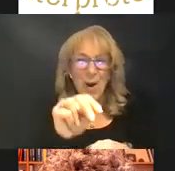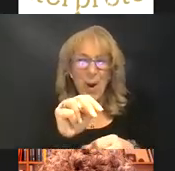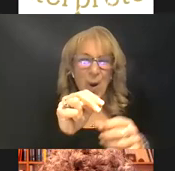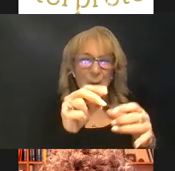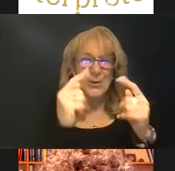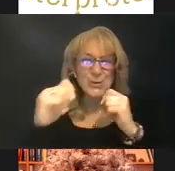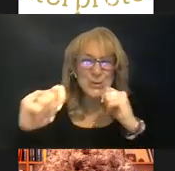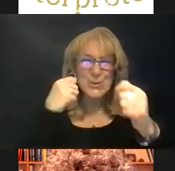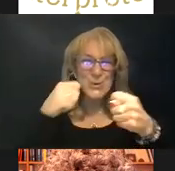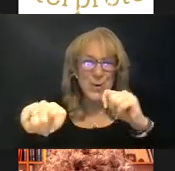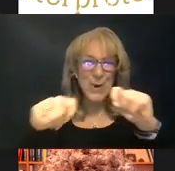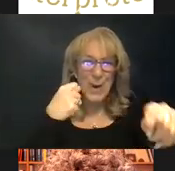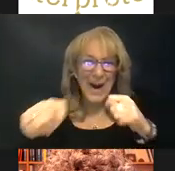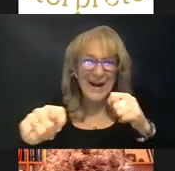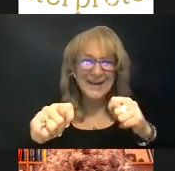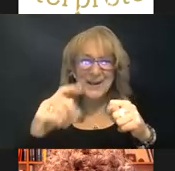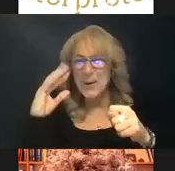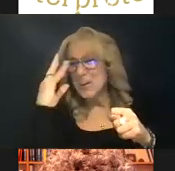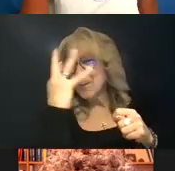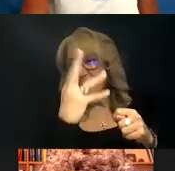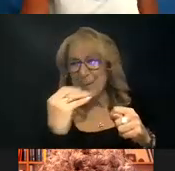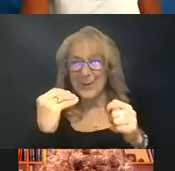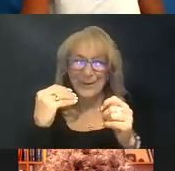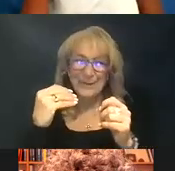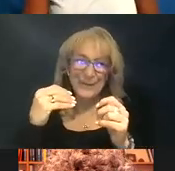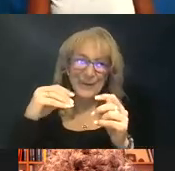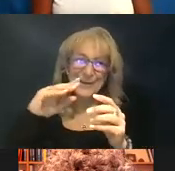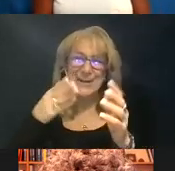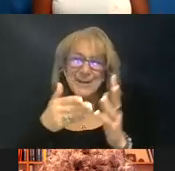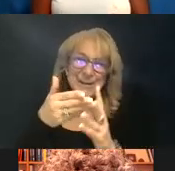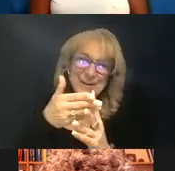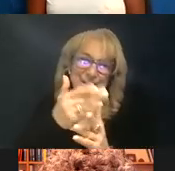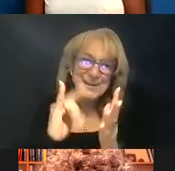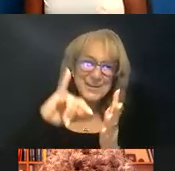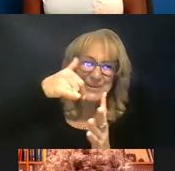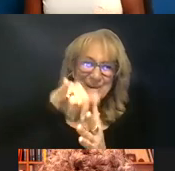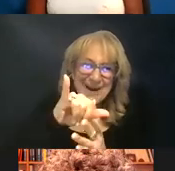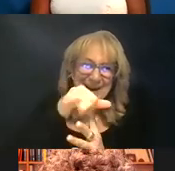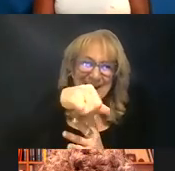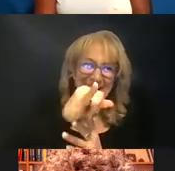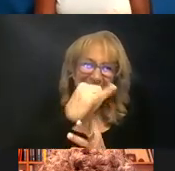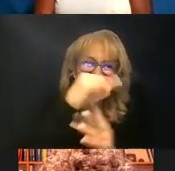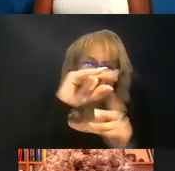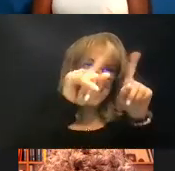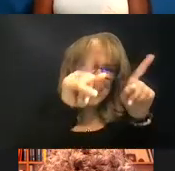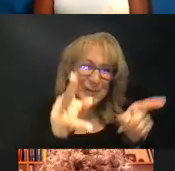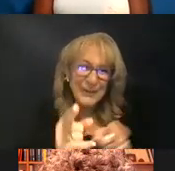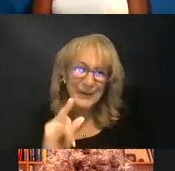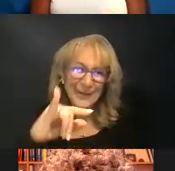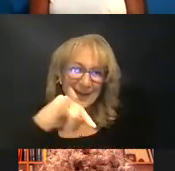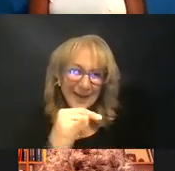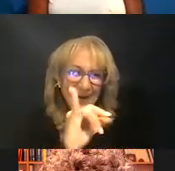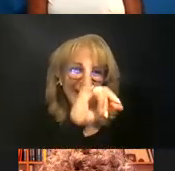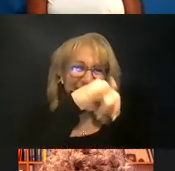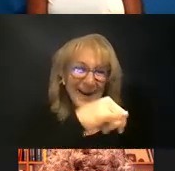and they cut them and they do beautiful fluid mechanics, much better than any human can do. It's very difficult for any one of us to do